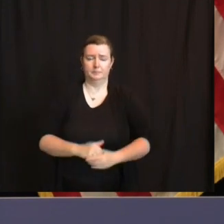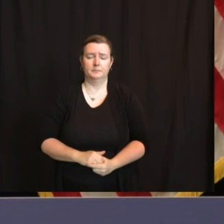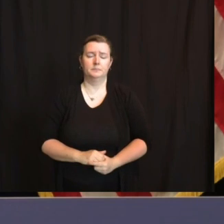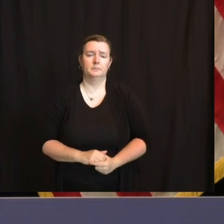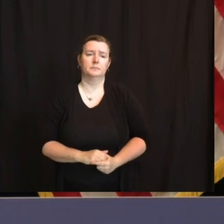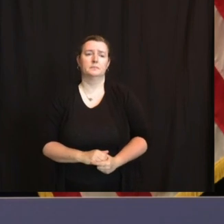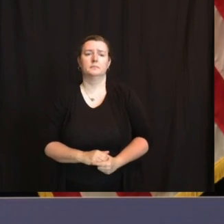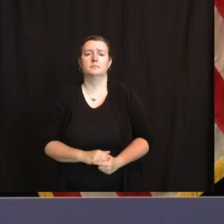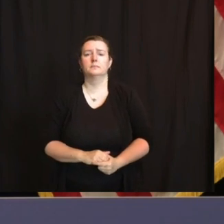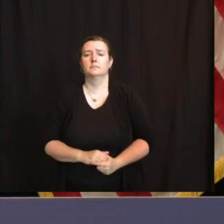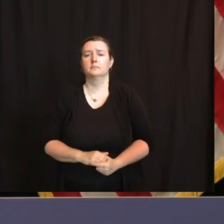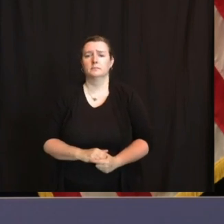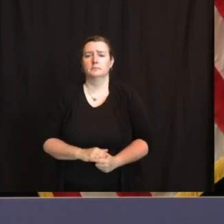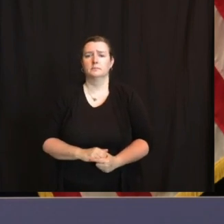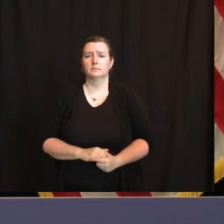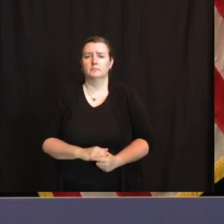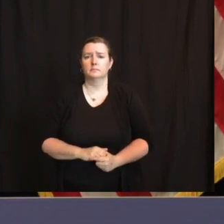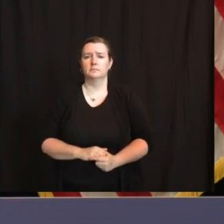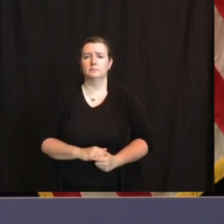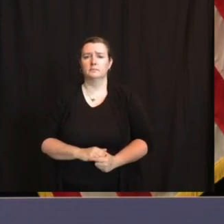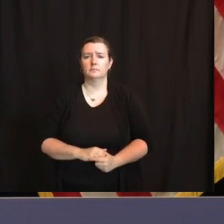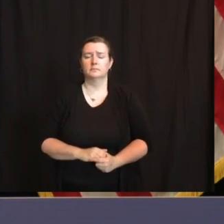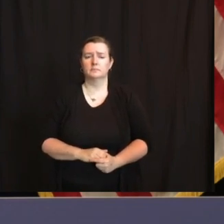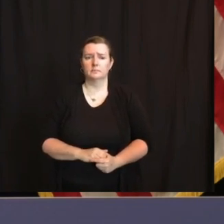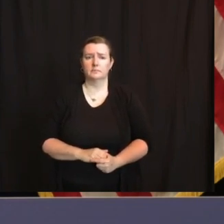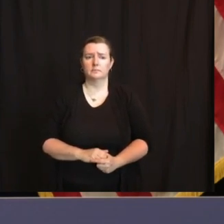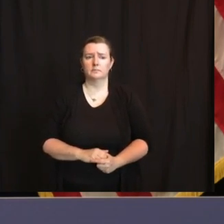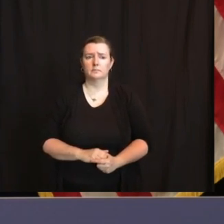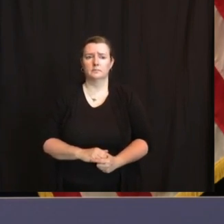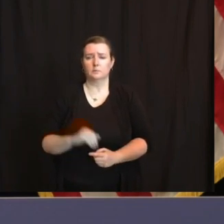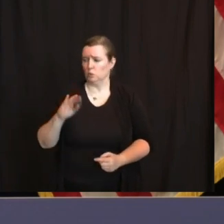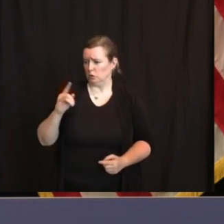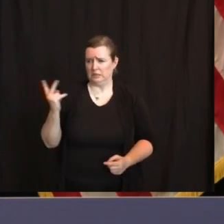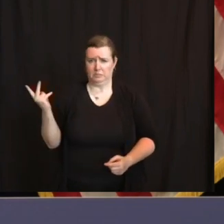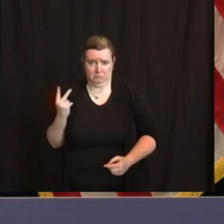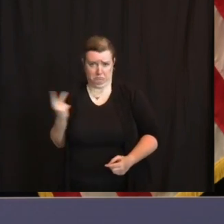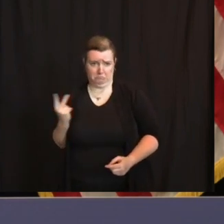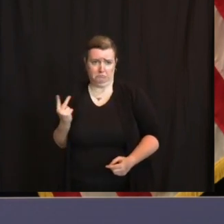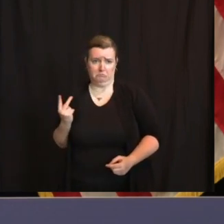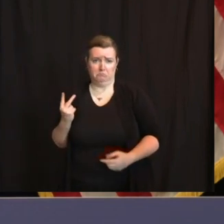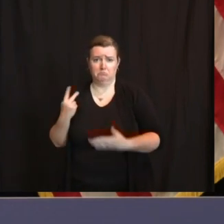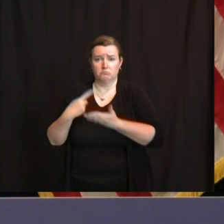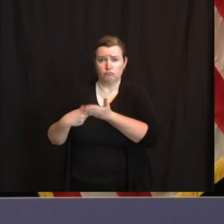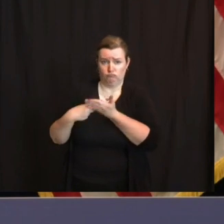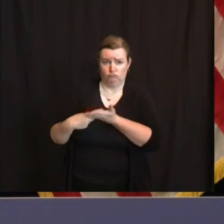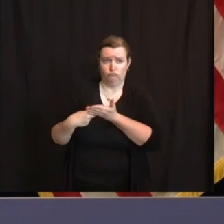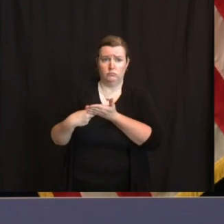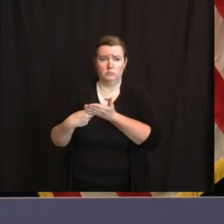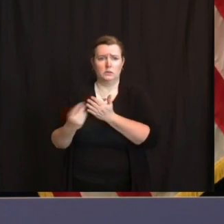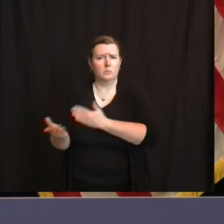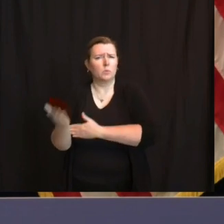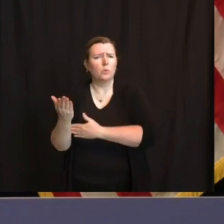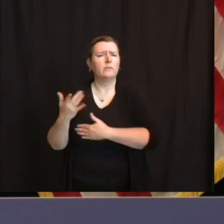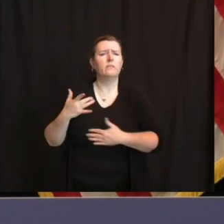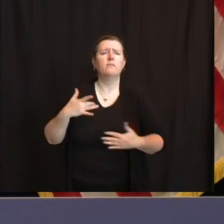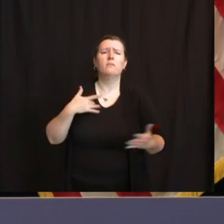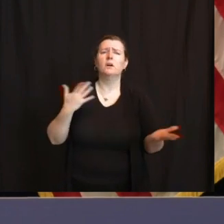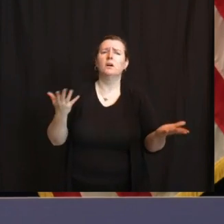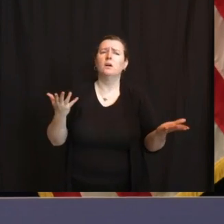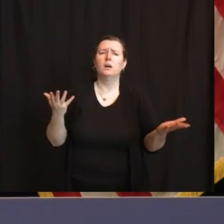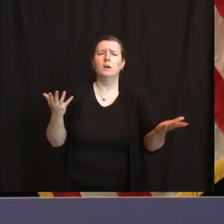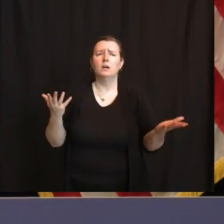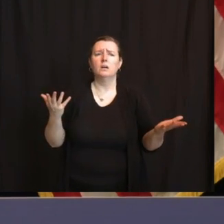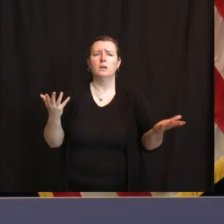And so that's, I think Judy and I felt strongly in our call earlier today that when somebody that's becoming